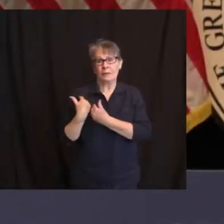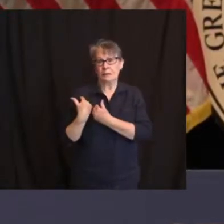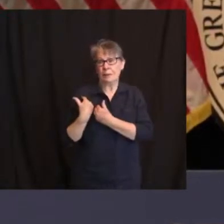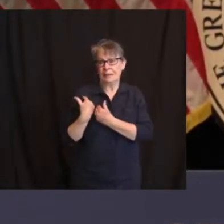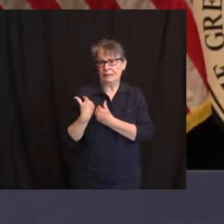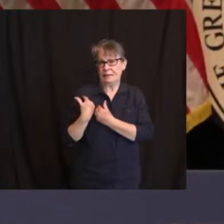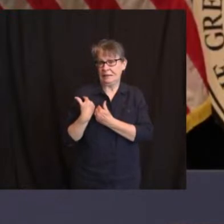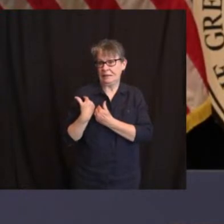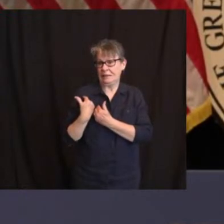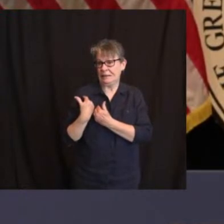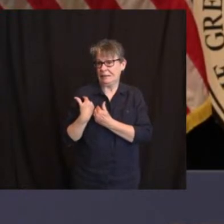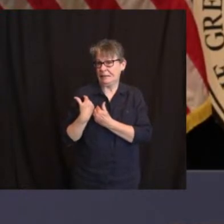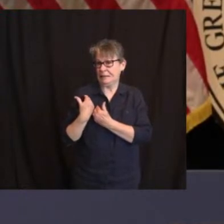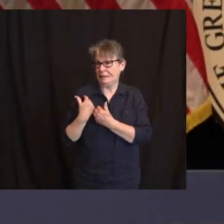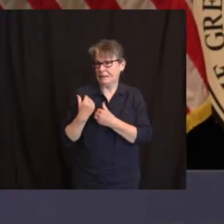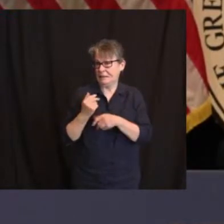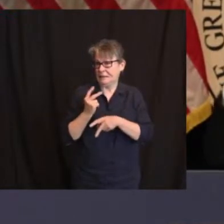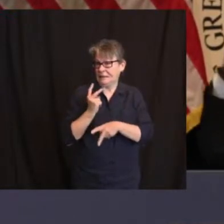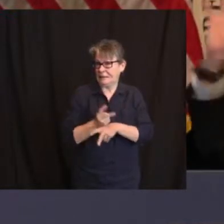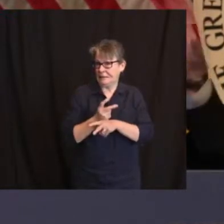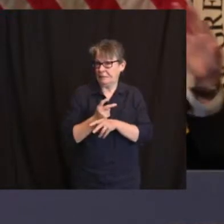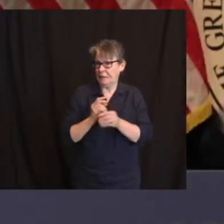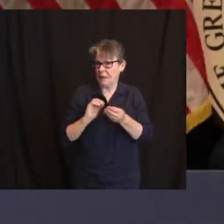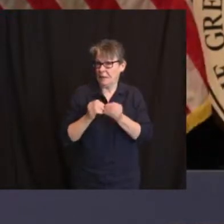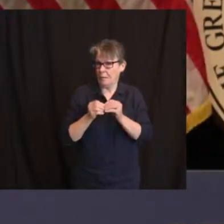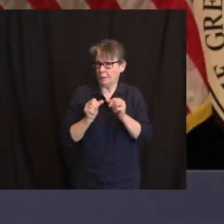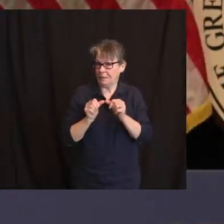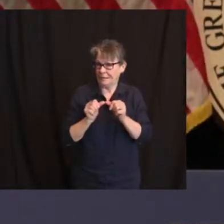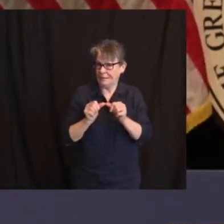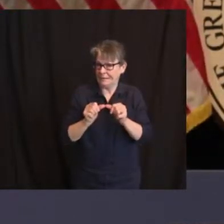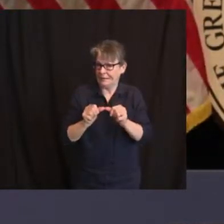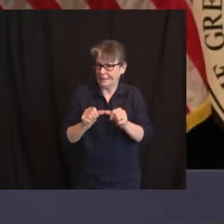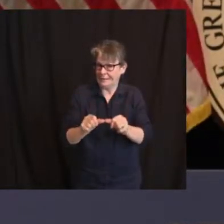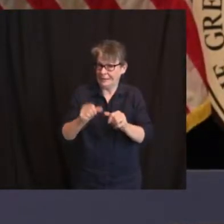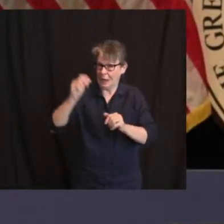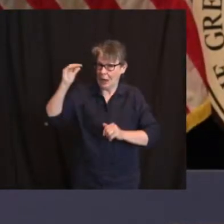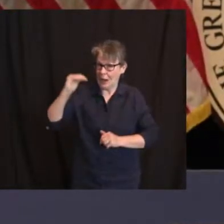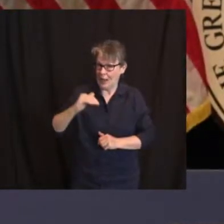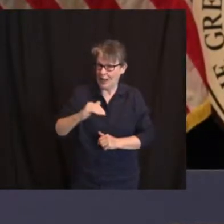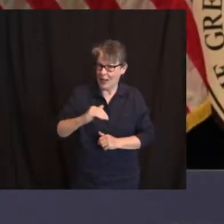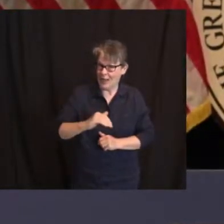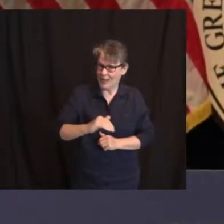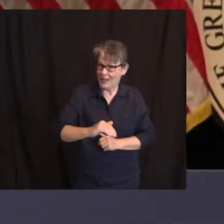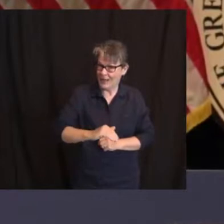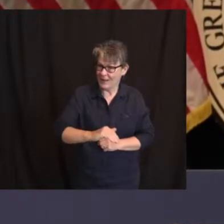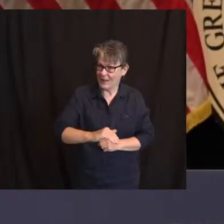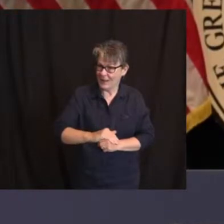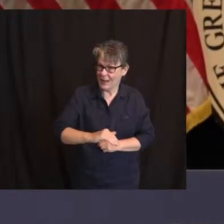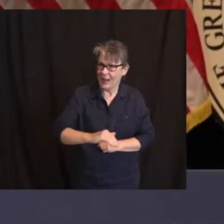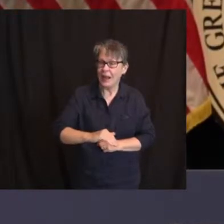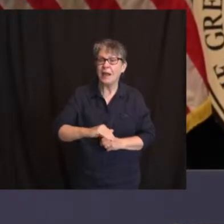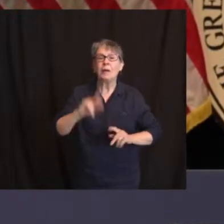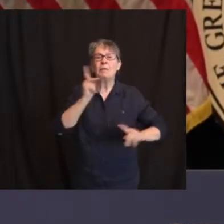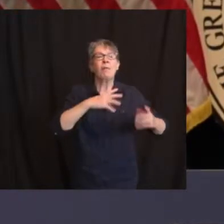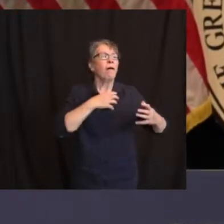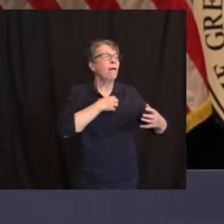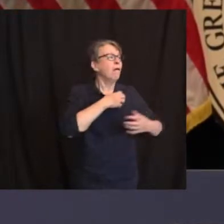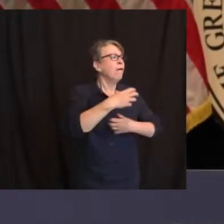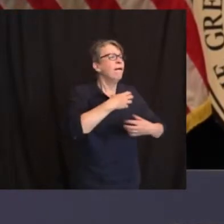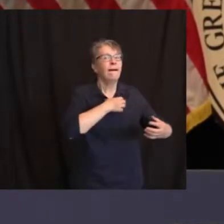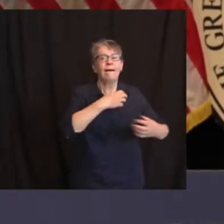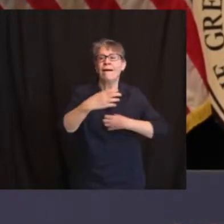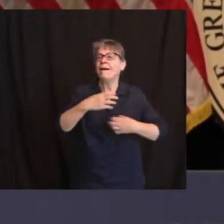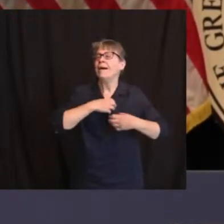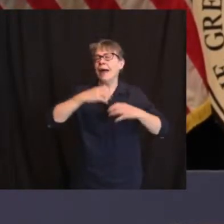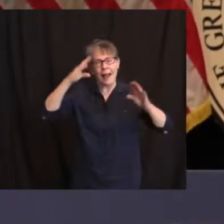plate as responsibly as we can. Others are entitled to their opinions. We'll continue doing what we're doing, whether it's